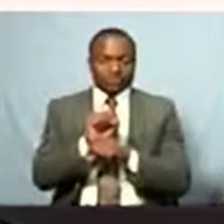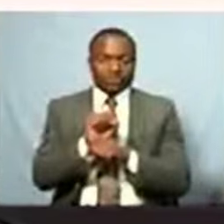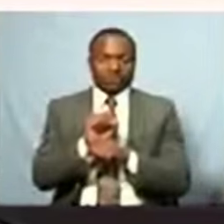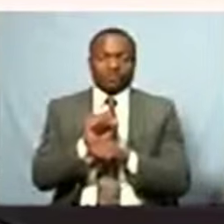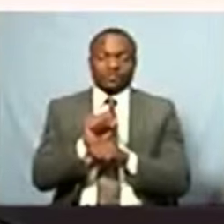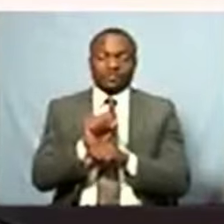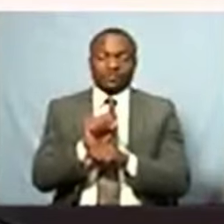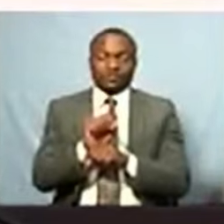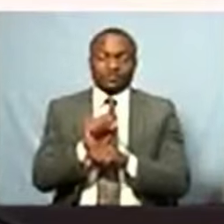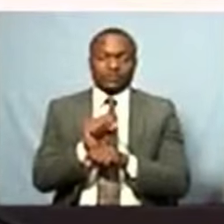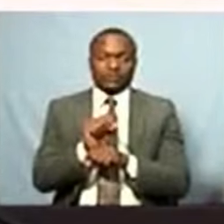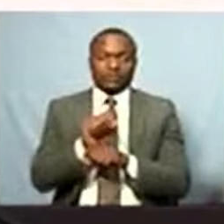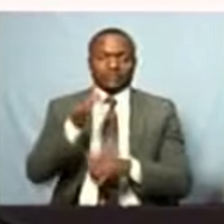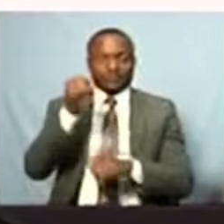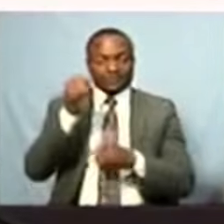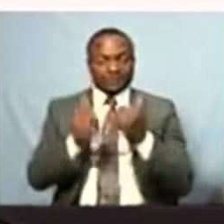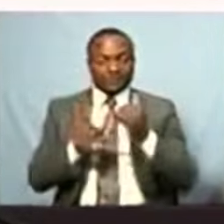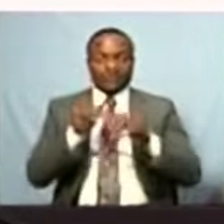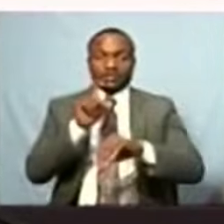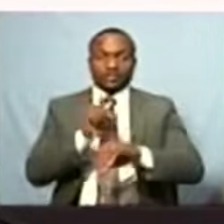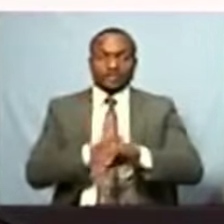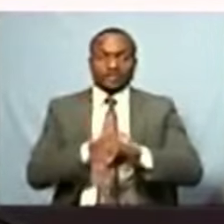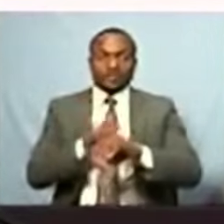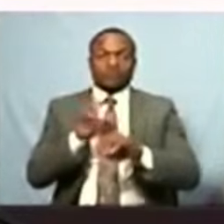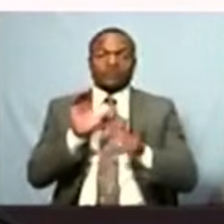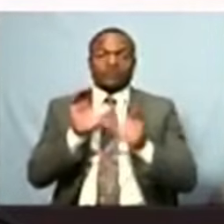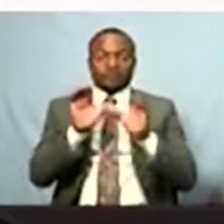term of a council.